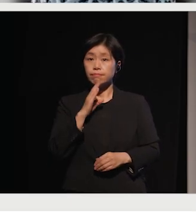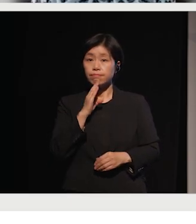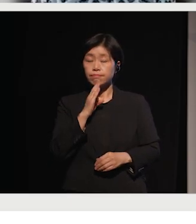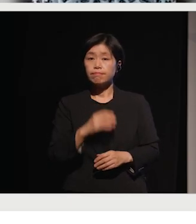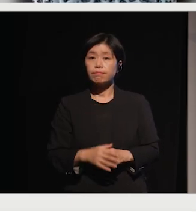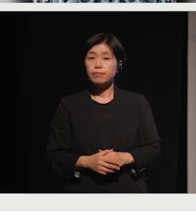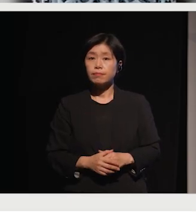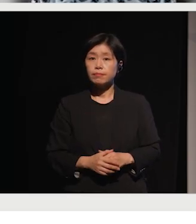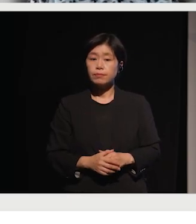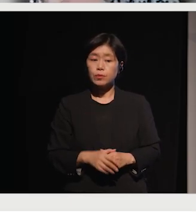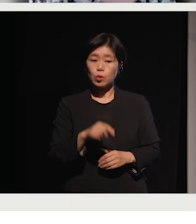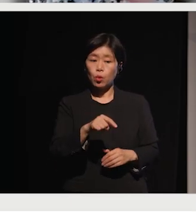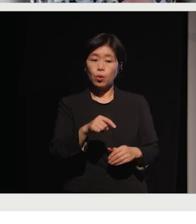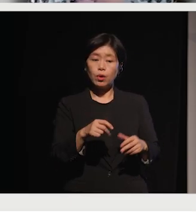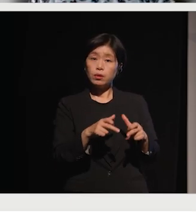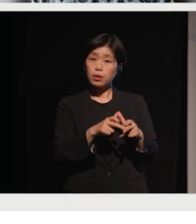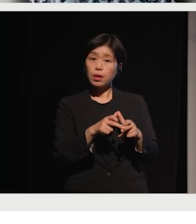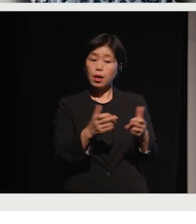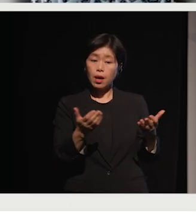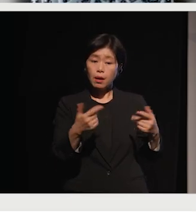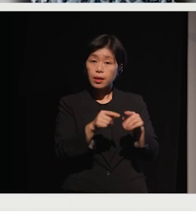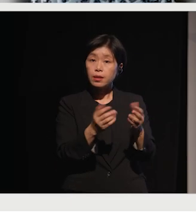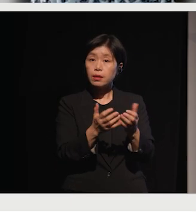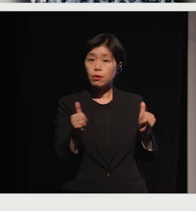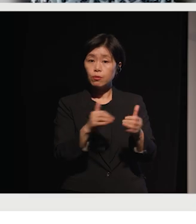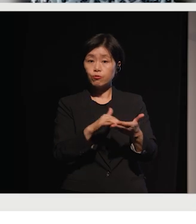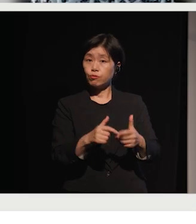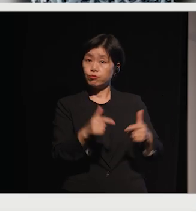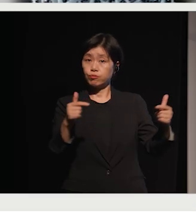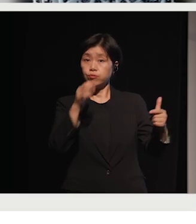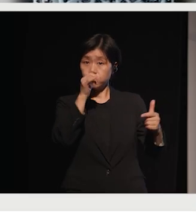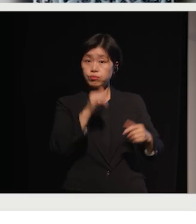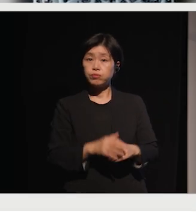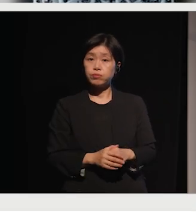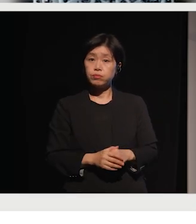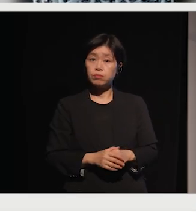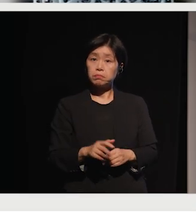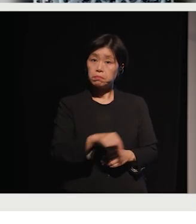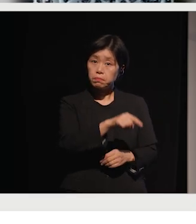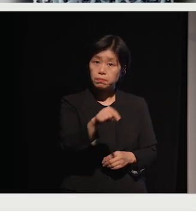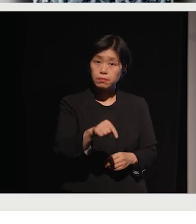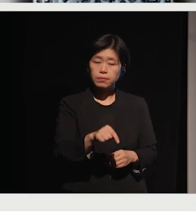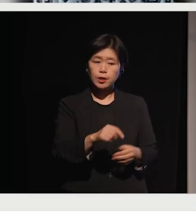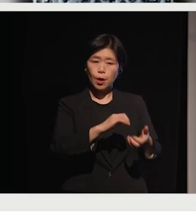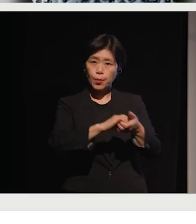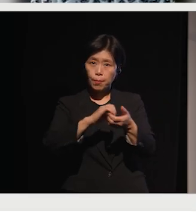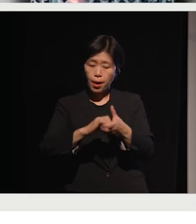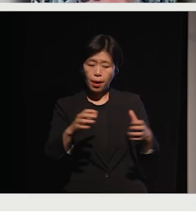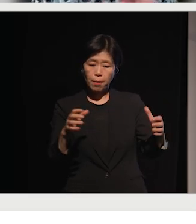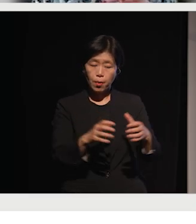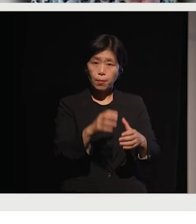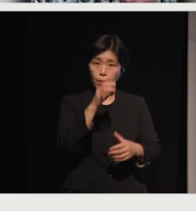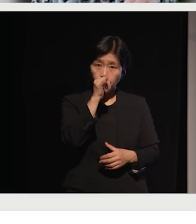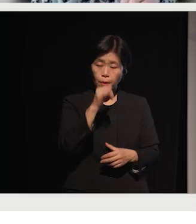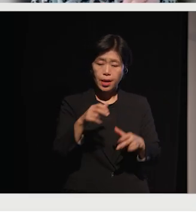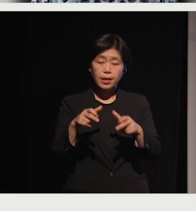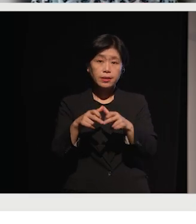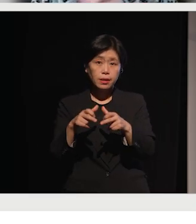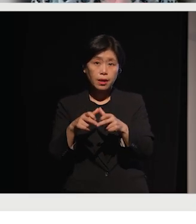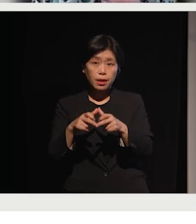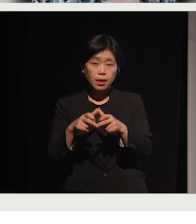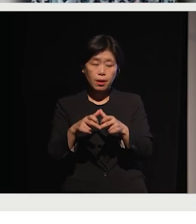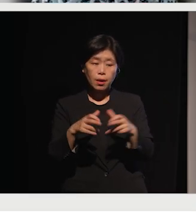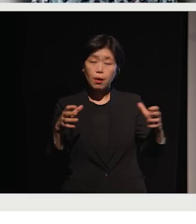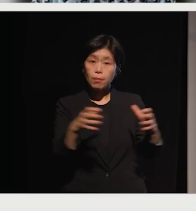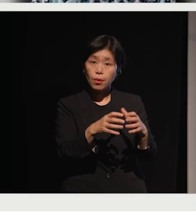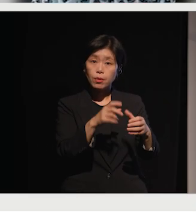meet regularly. And the entire purpose of the Disability Employee Resource Group is to make sure that all of our employees